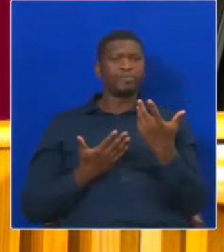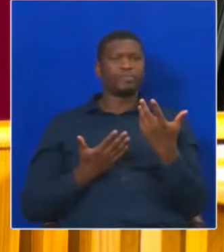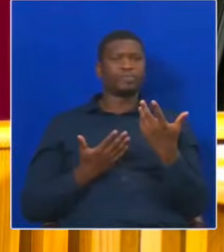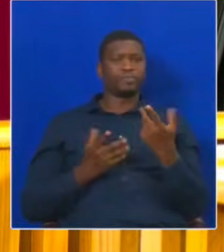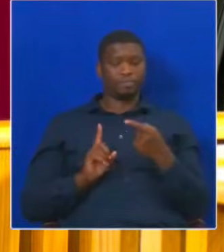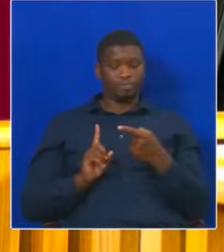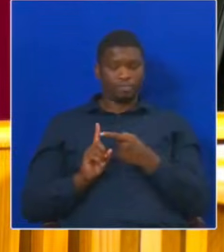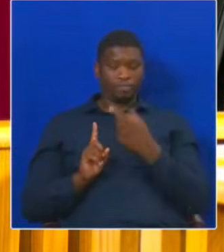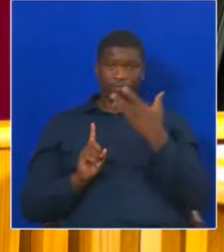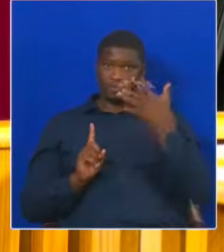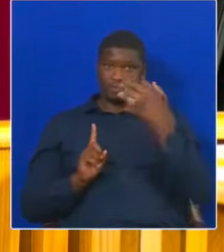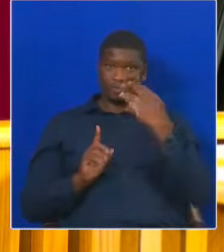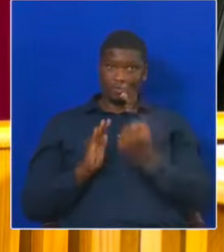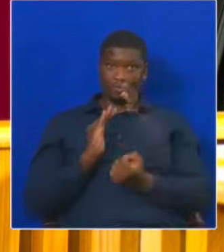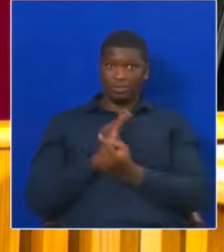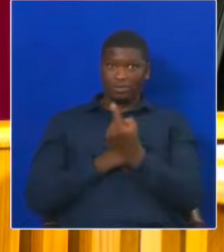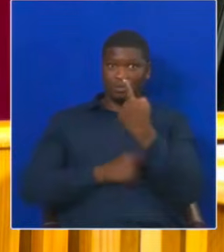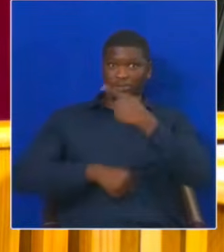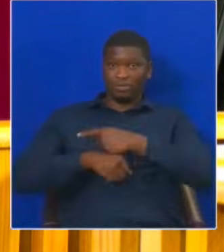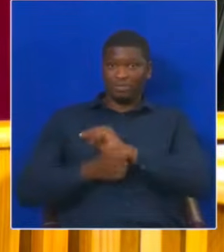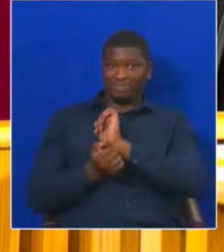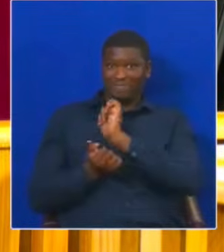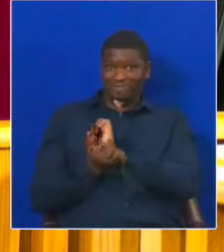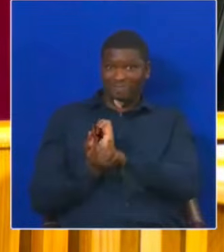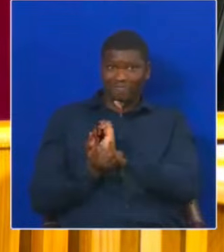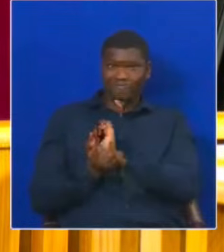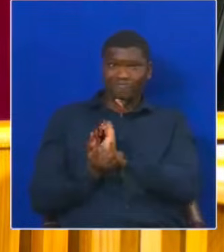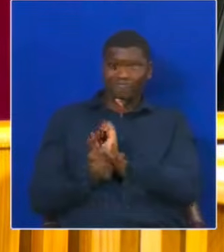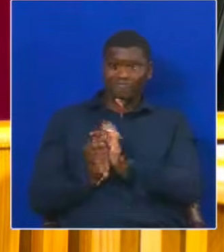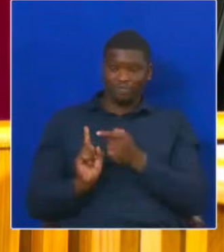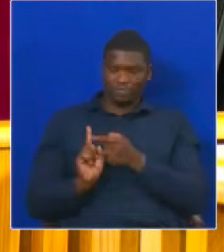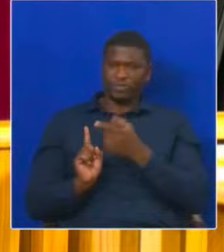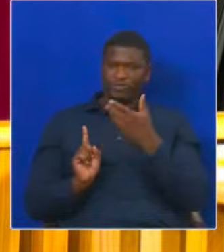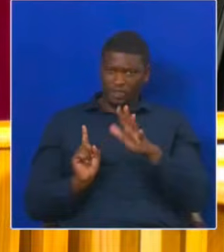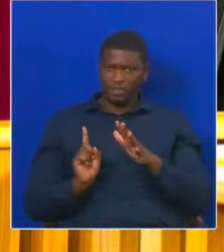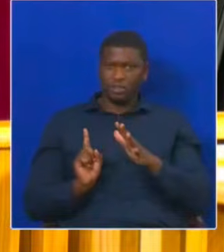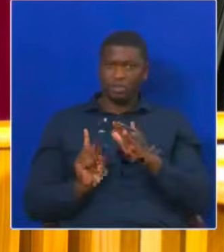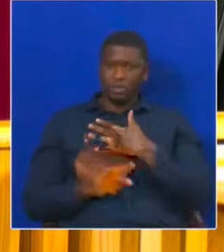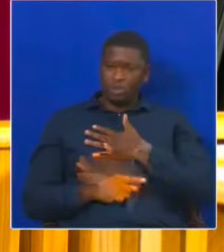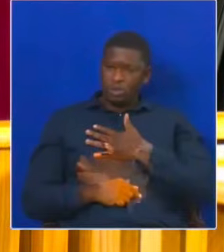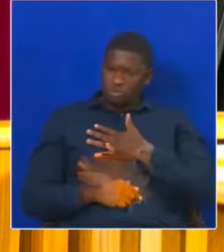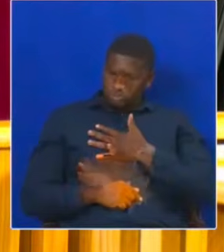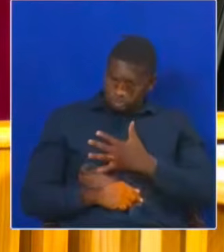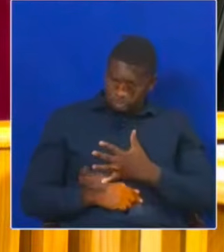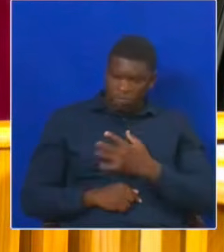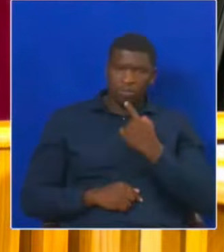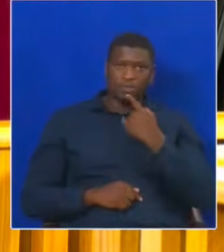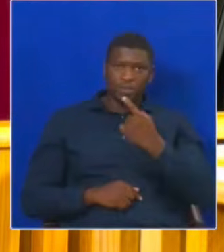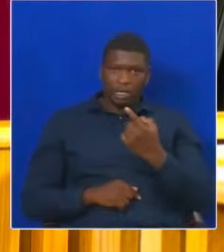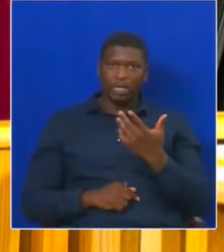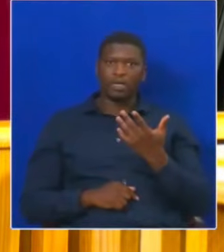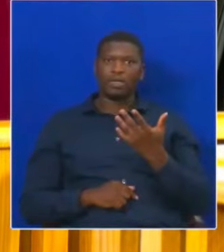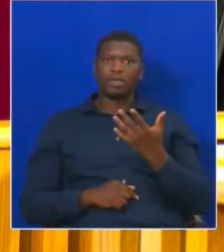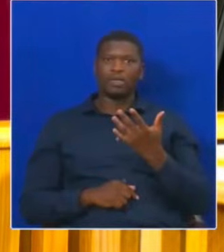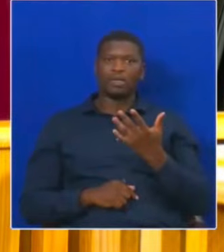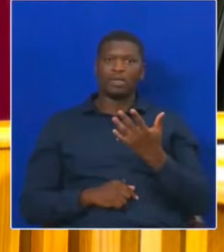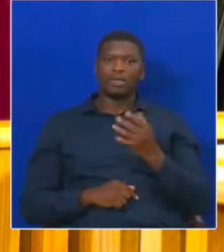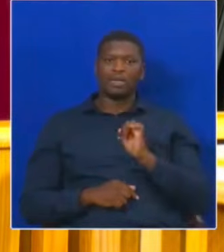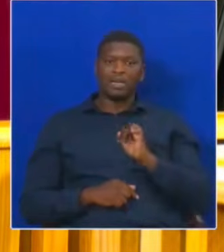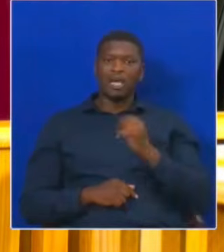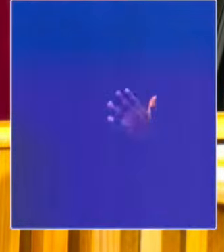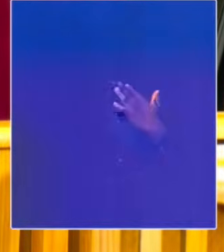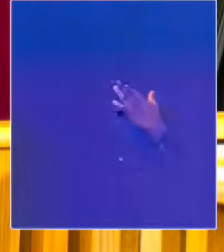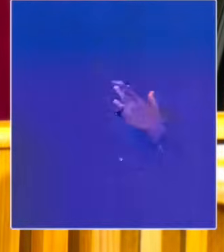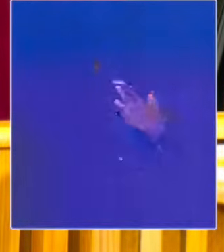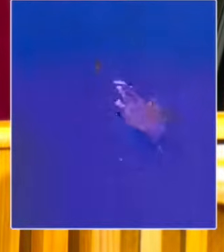he admitted to you that he had lied in the contents of his affidavit when he brought that urgent